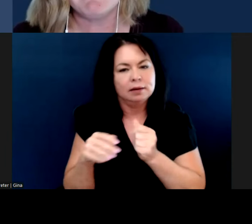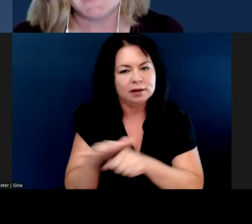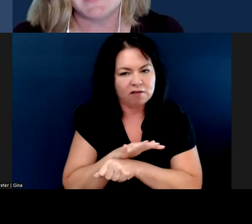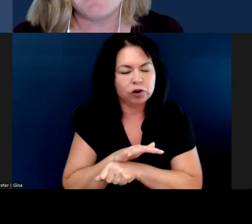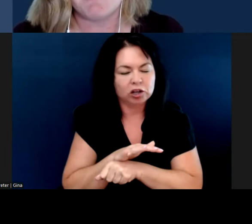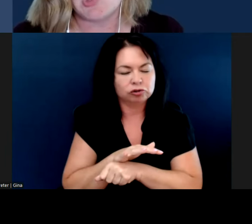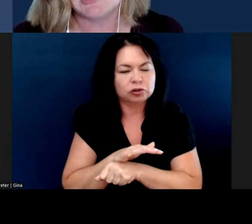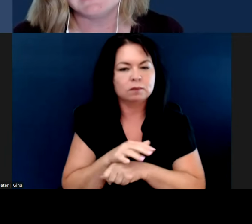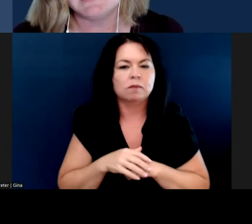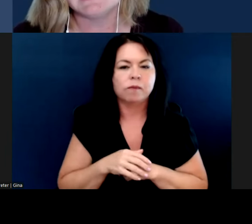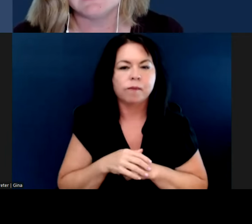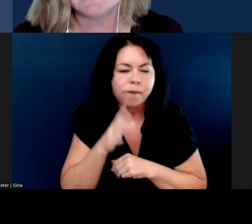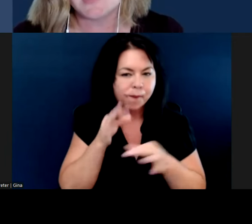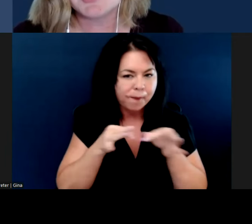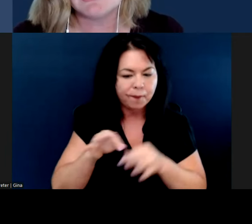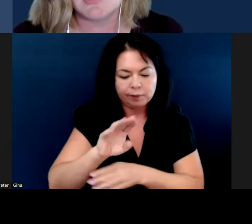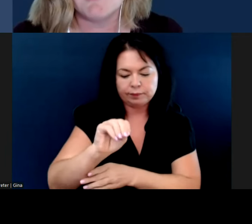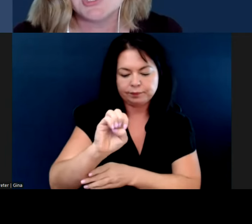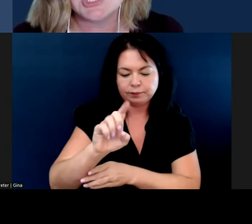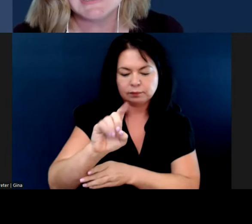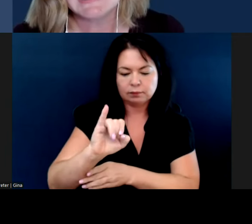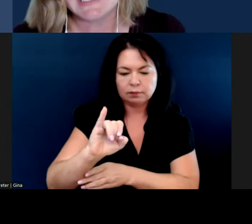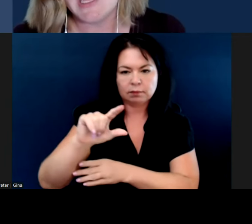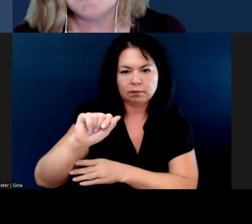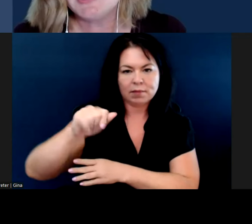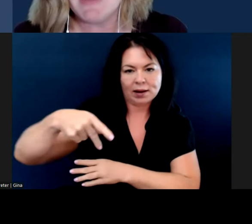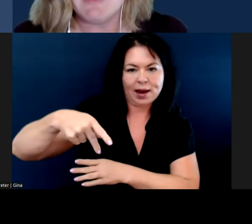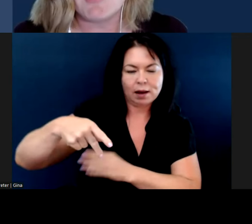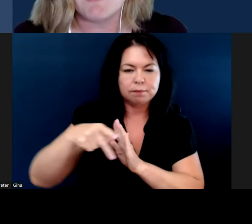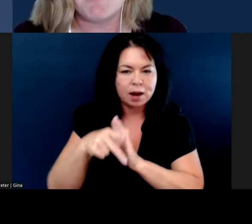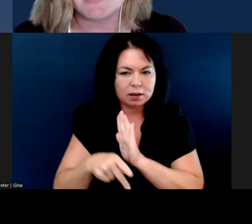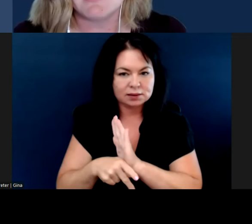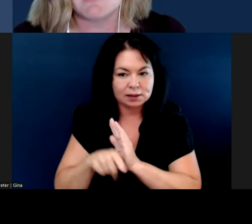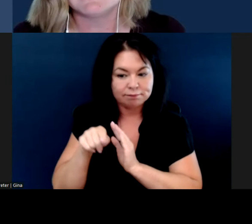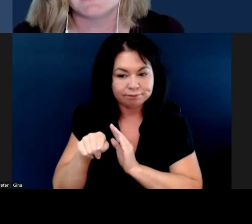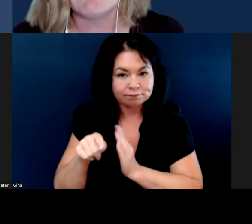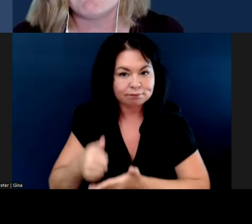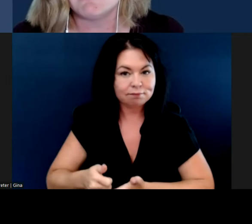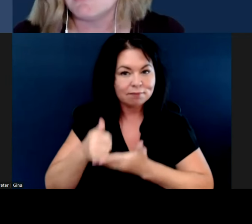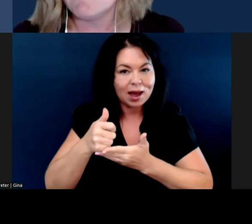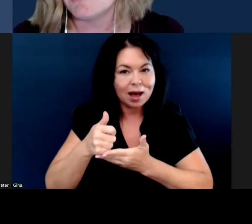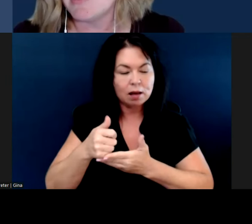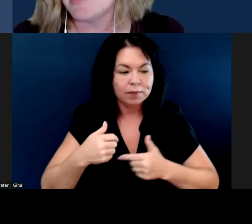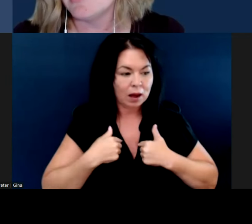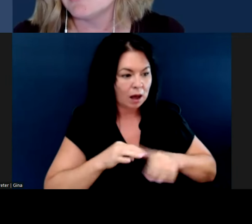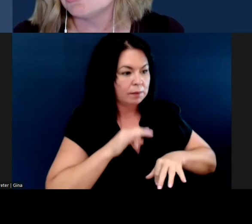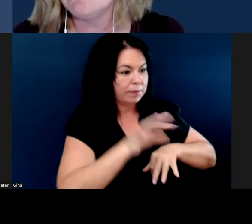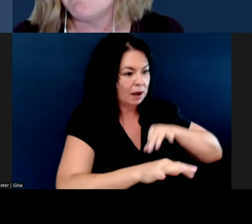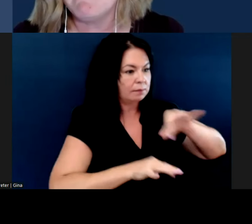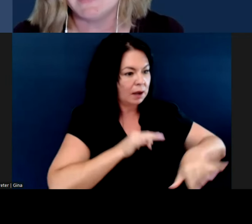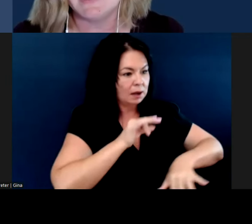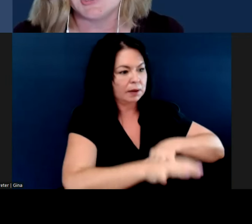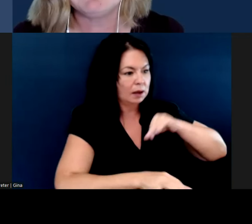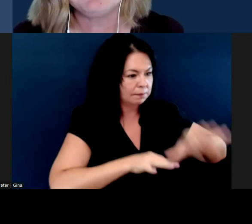explaining Medigap policies. So that's optional coverage, and it helps you pay for out-of-pocket costs that are not covered by